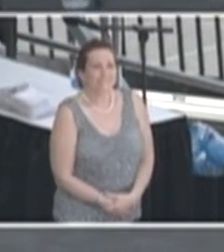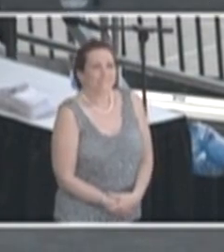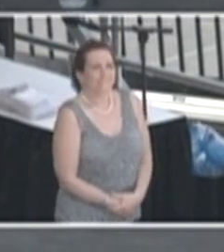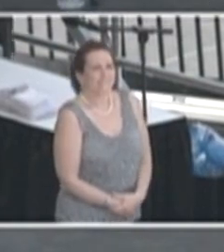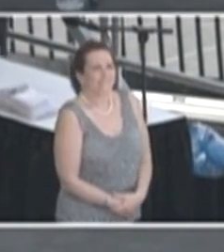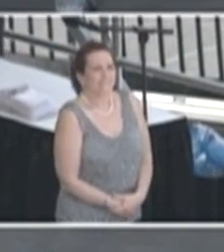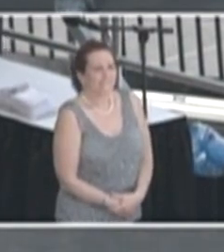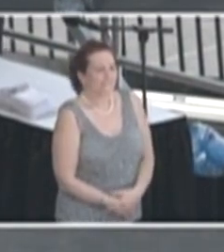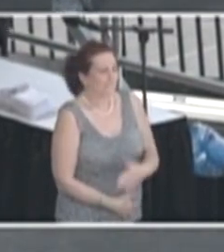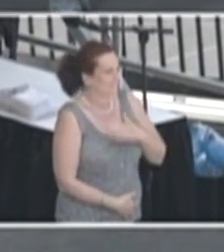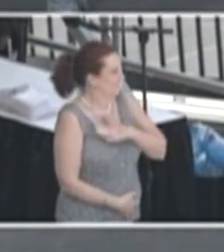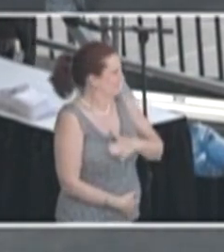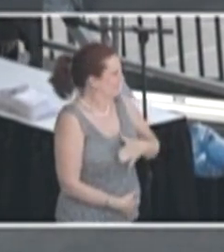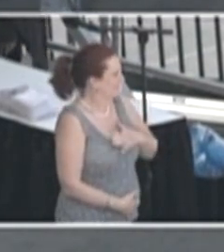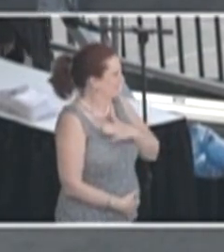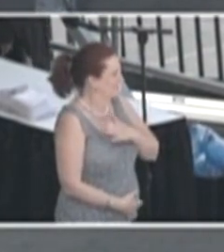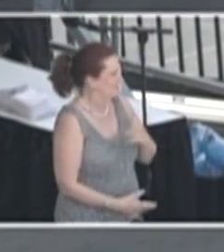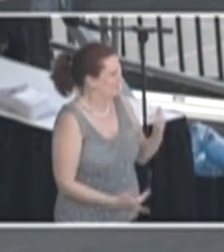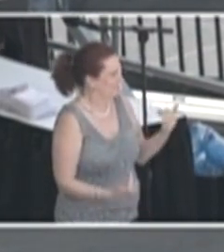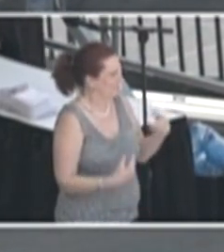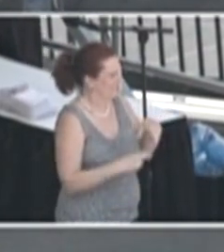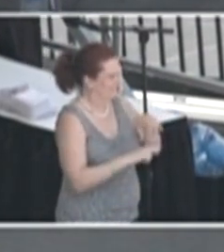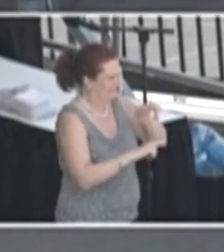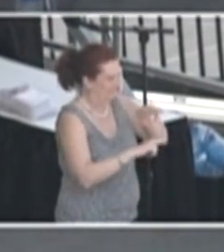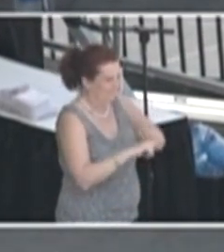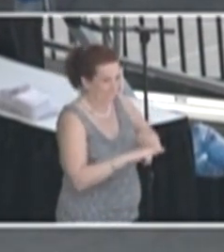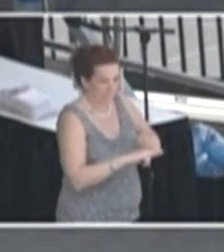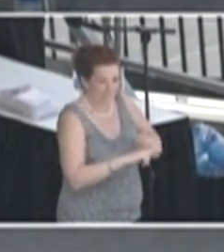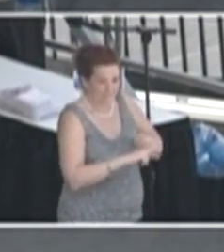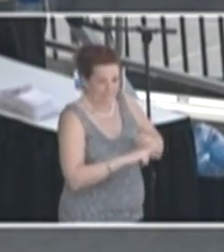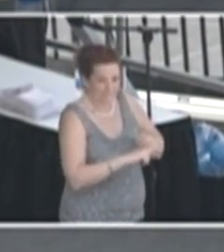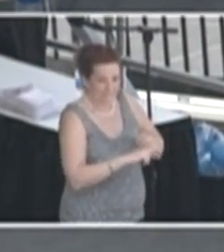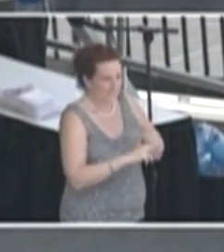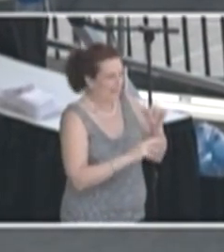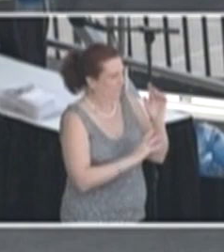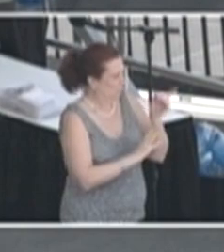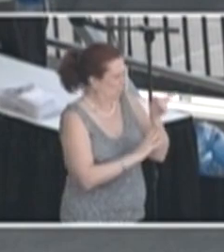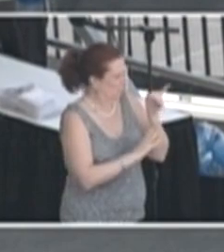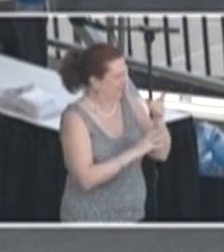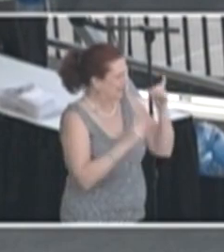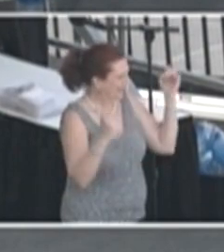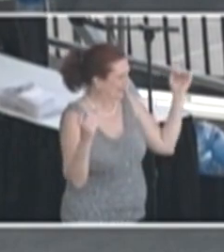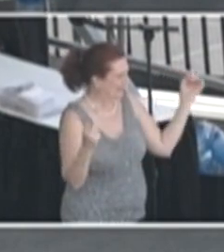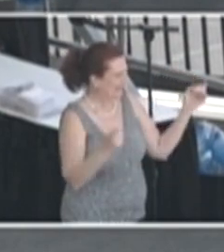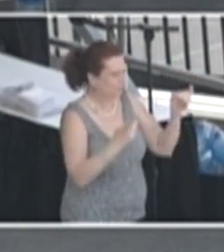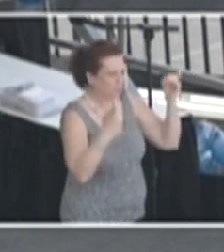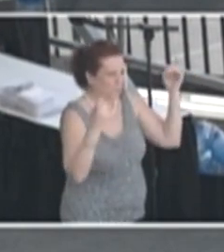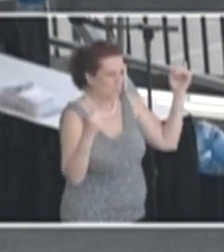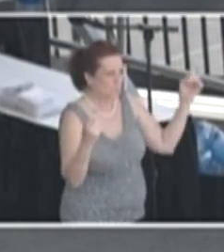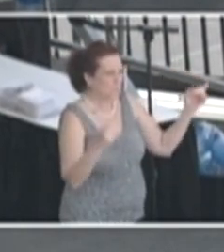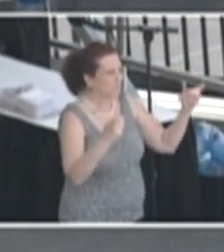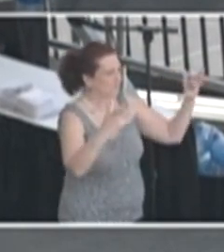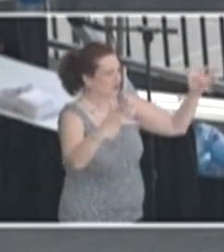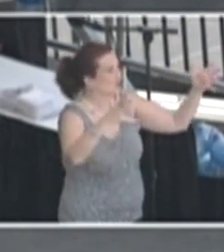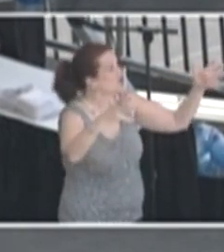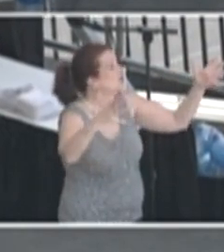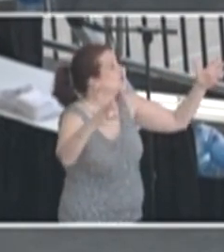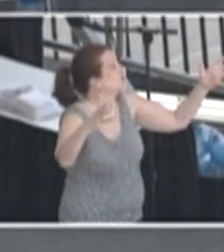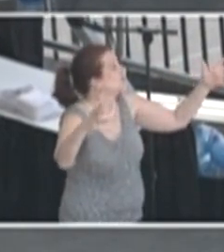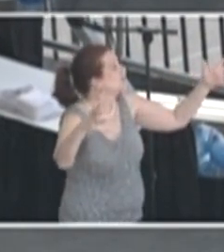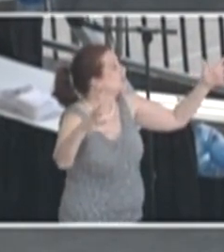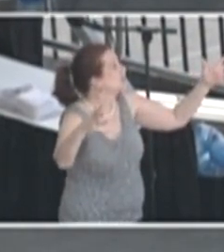Please be seated. In a few moments, the ceremony will end. But